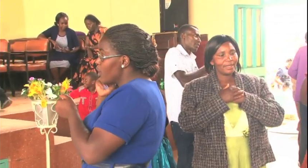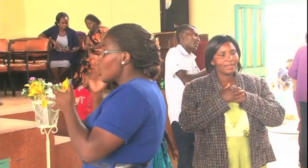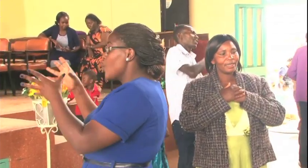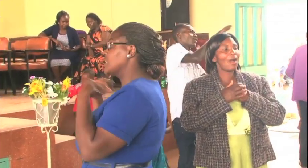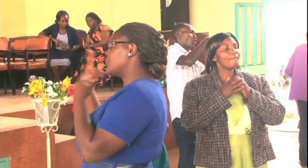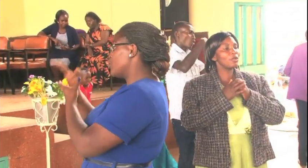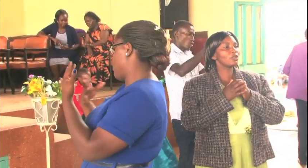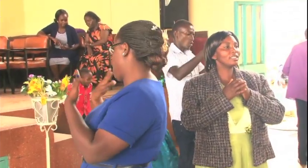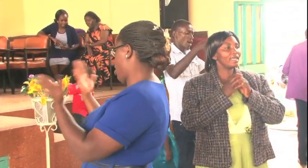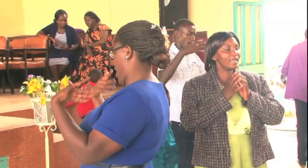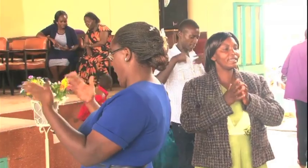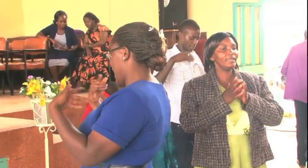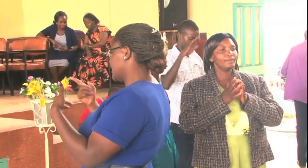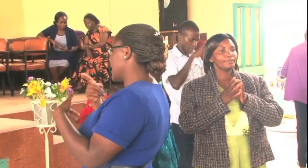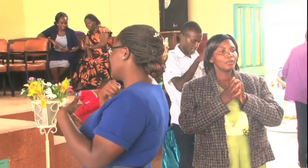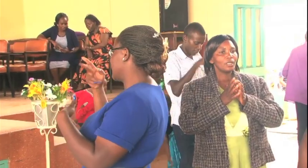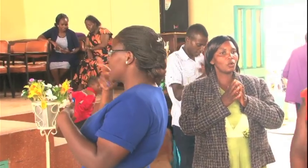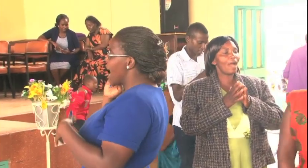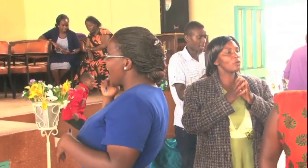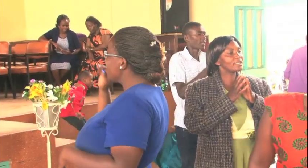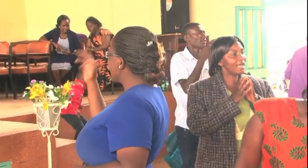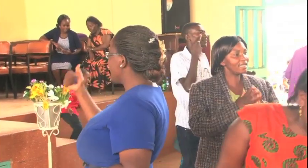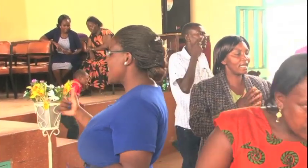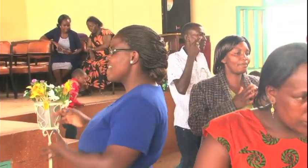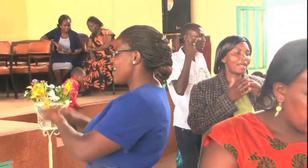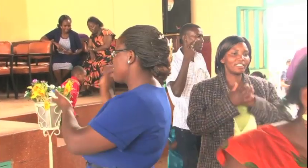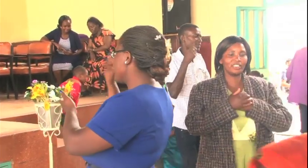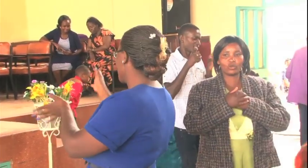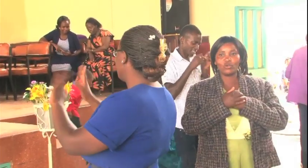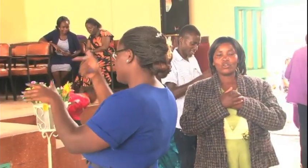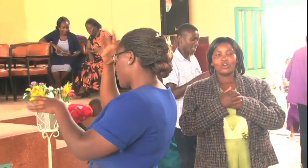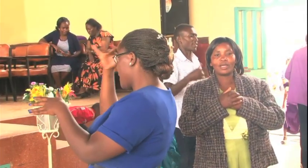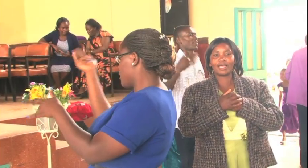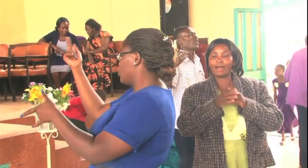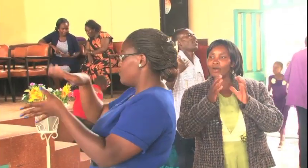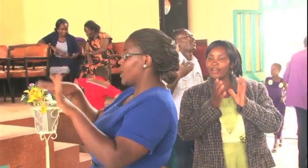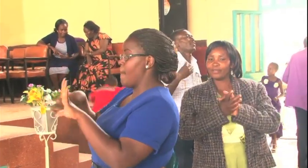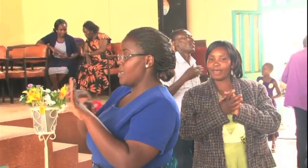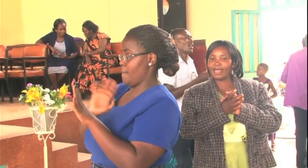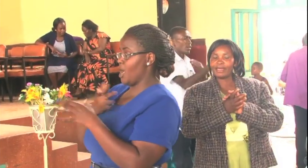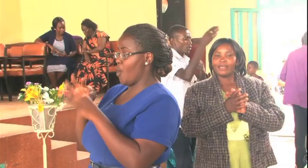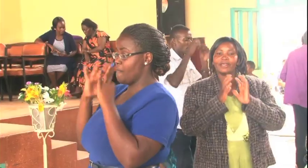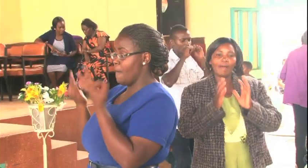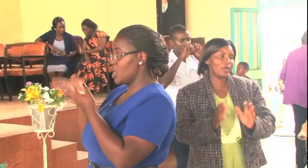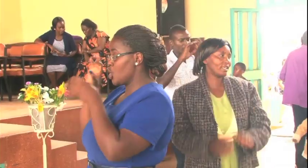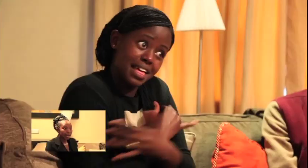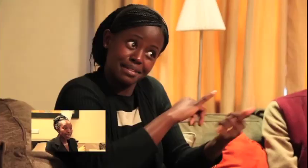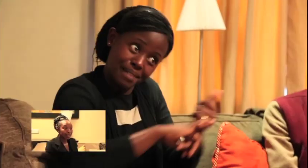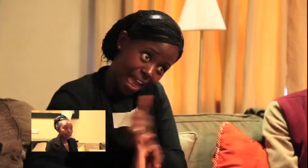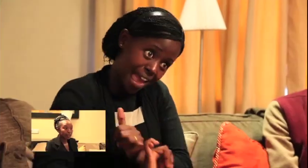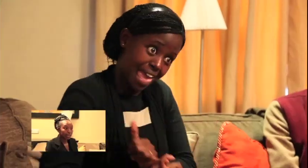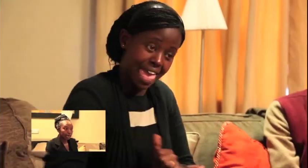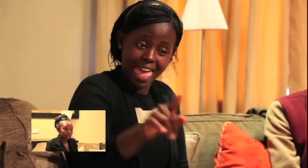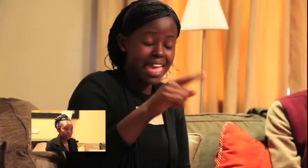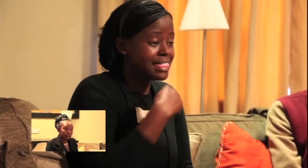They were happy for me. They told me to take good care of Charles. Because God planned and